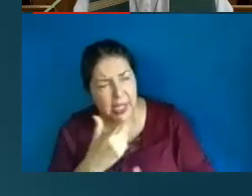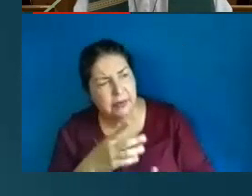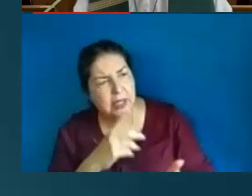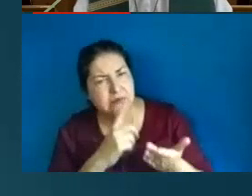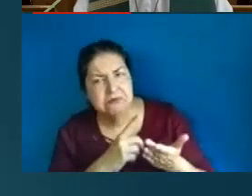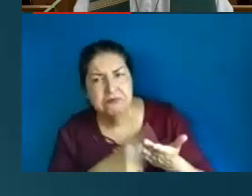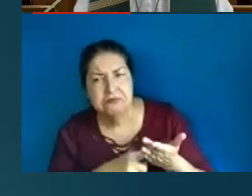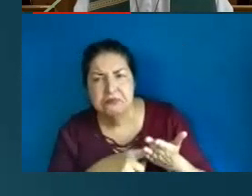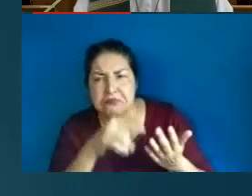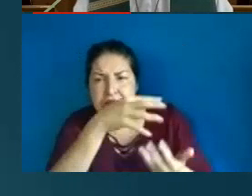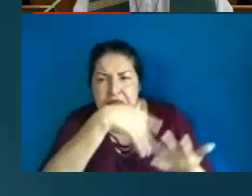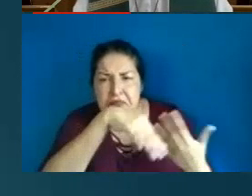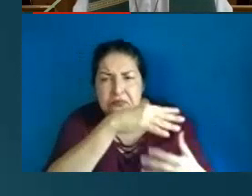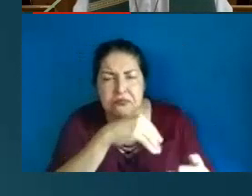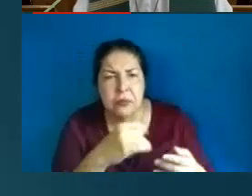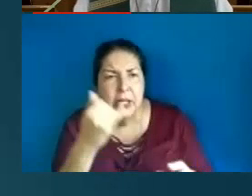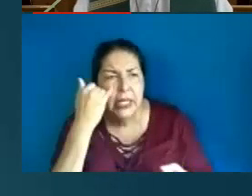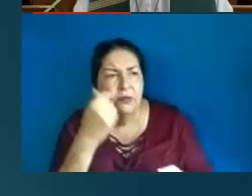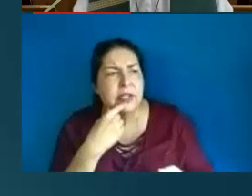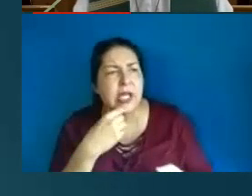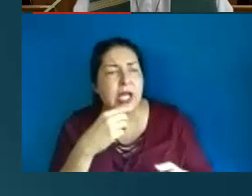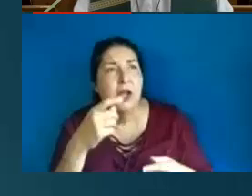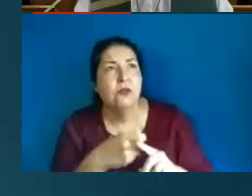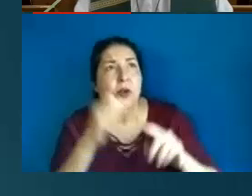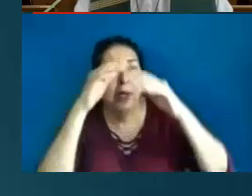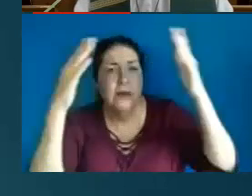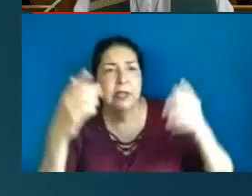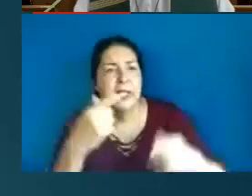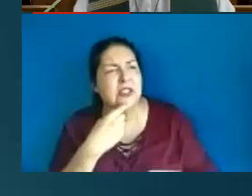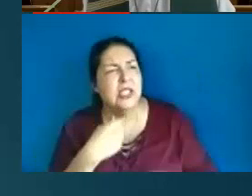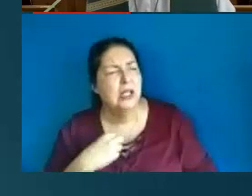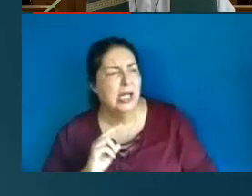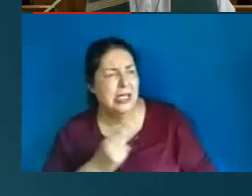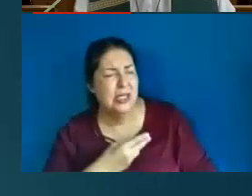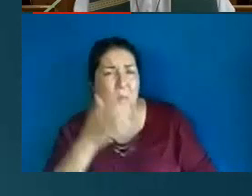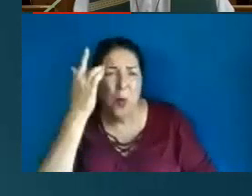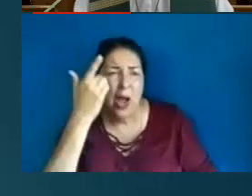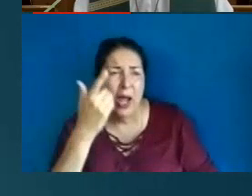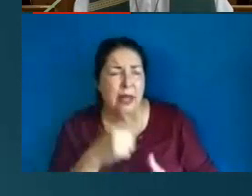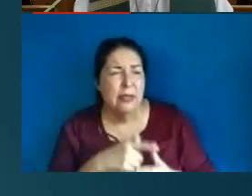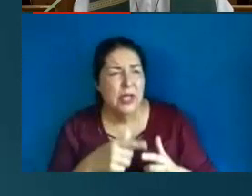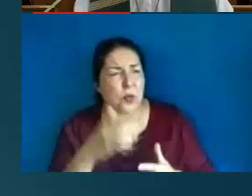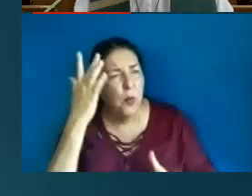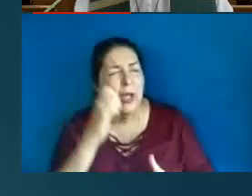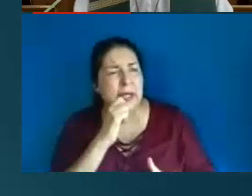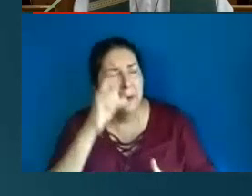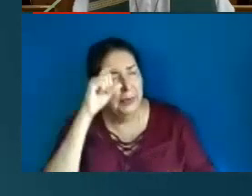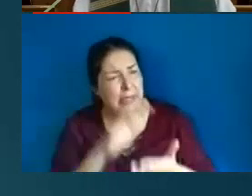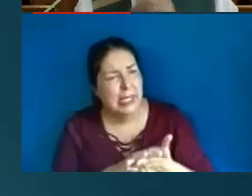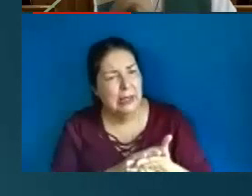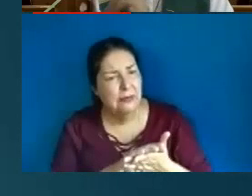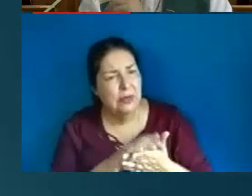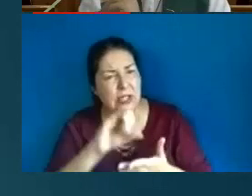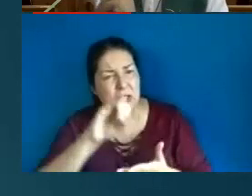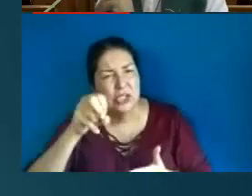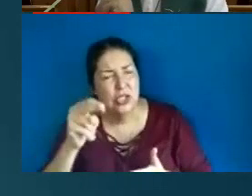themselves, saying, "If we say from heaven, he will say to us, 'Why then did you not believe him?'